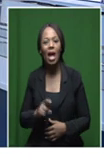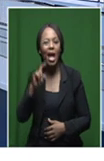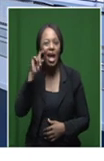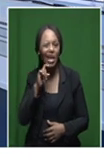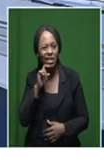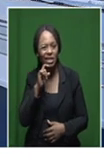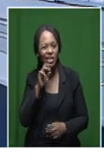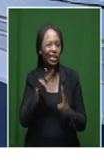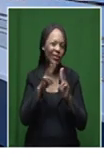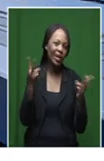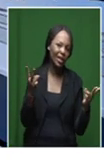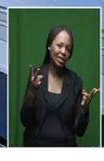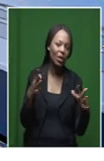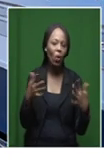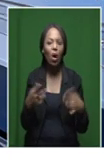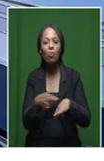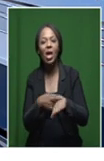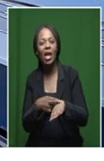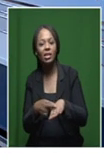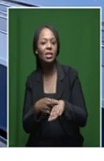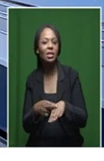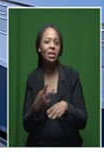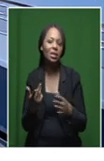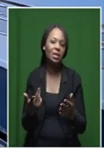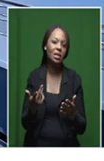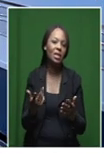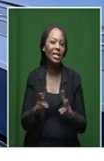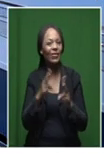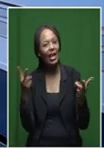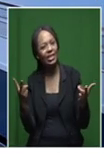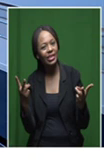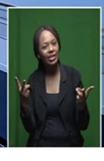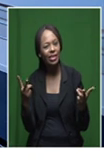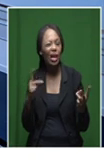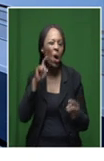races perhaps? Are there different ways in which people age? I think